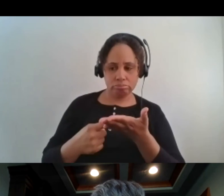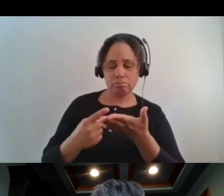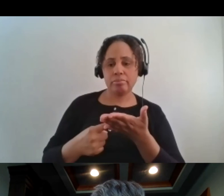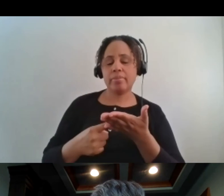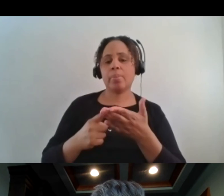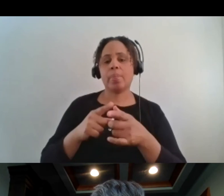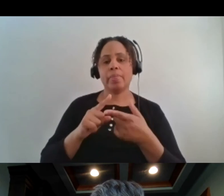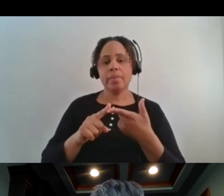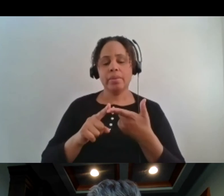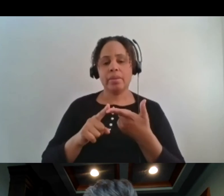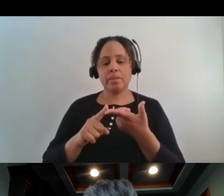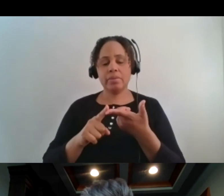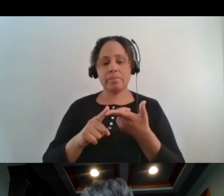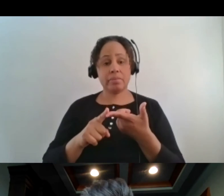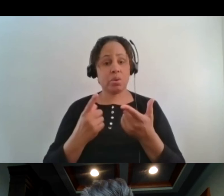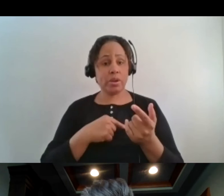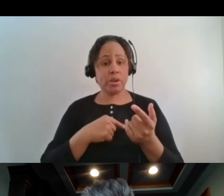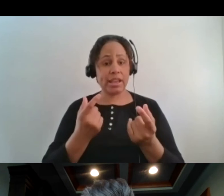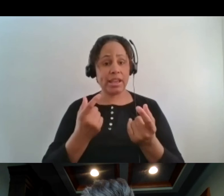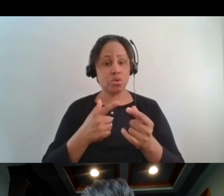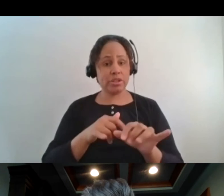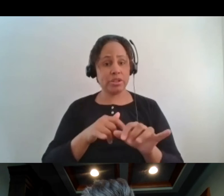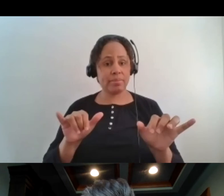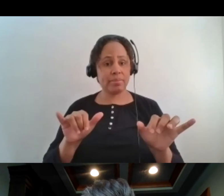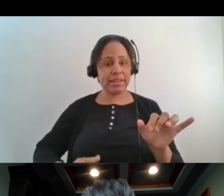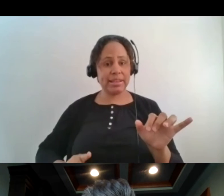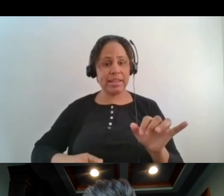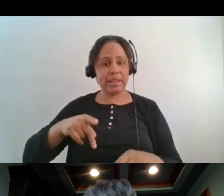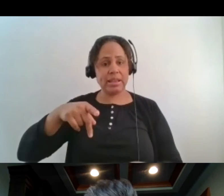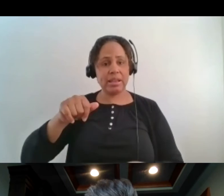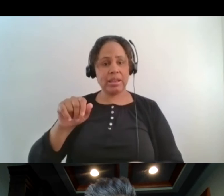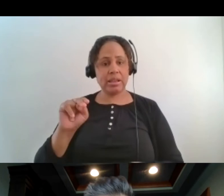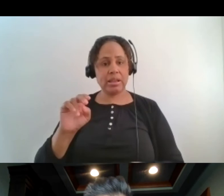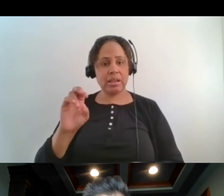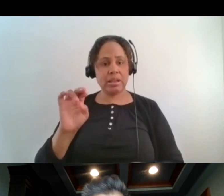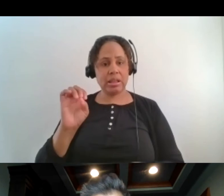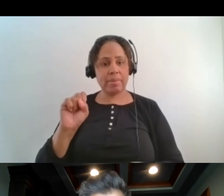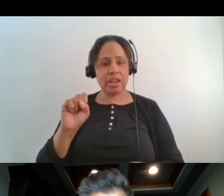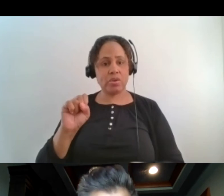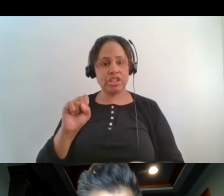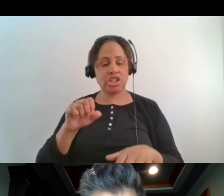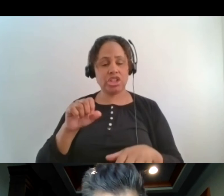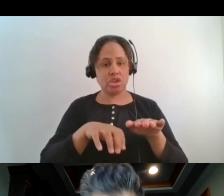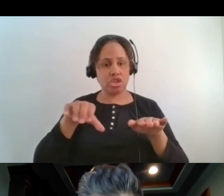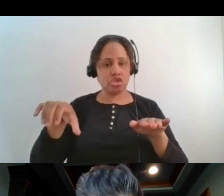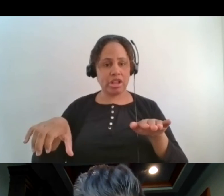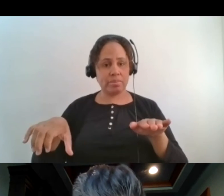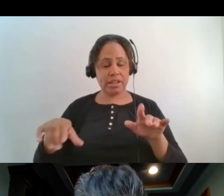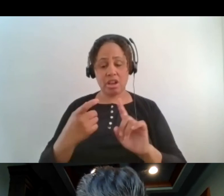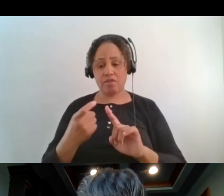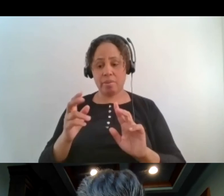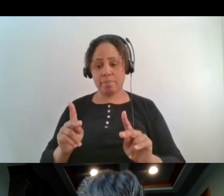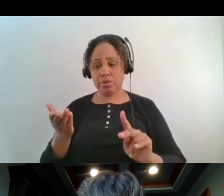And we can do what's called a simultaneous kidney pancreas transplant, which is from a deceased donor where we get both a kidney and